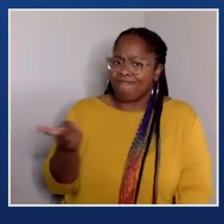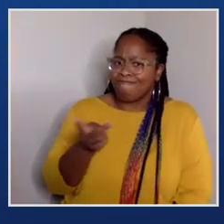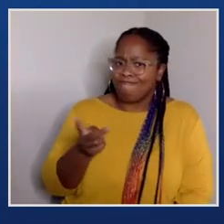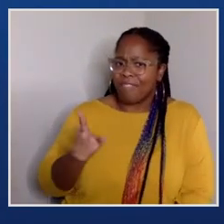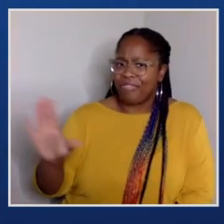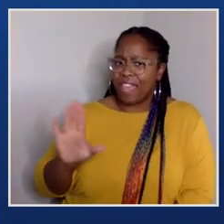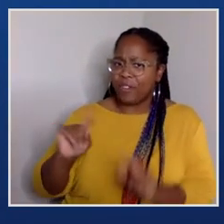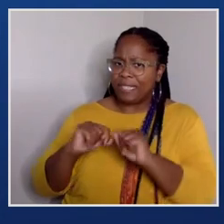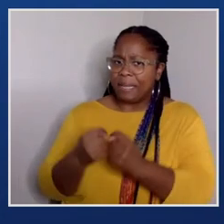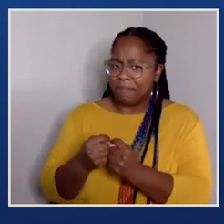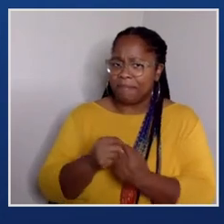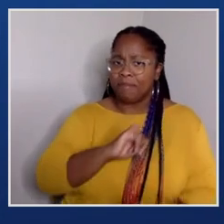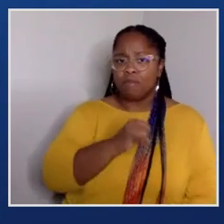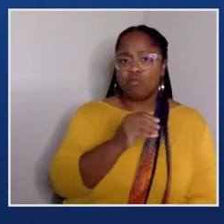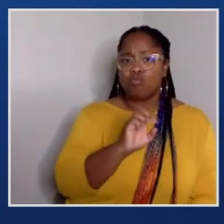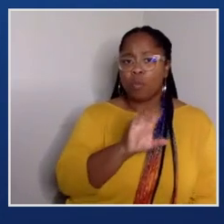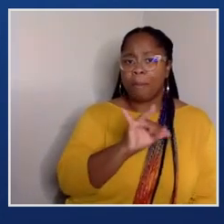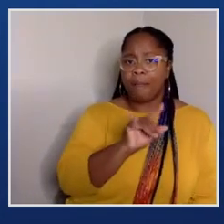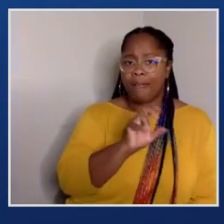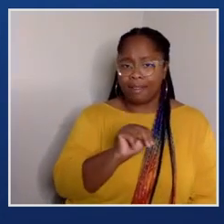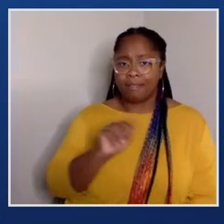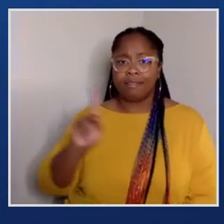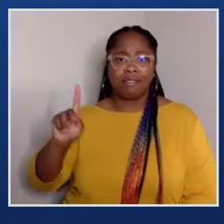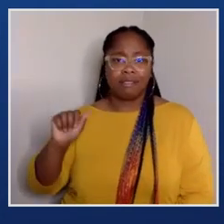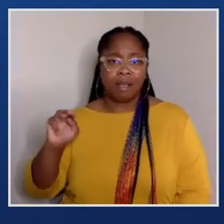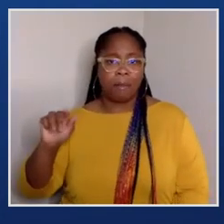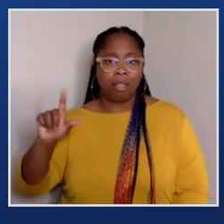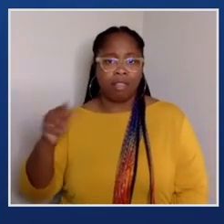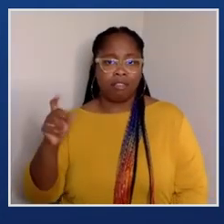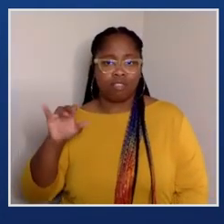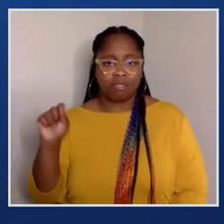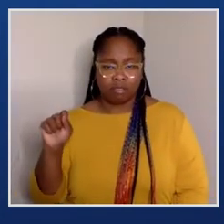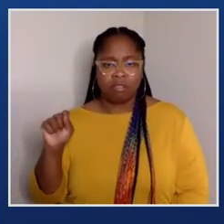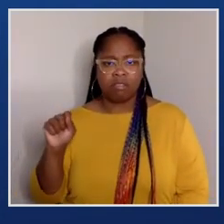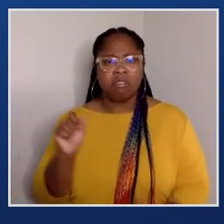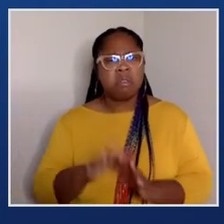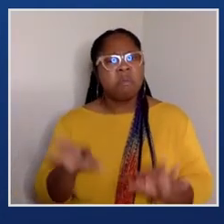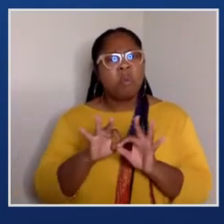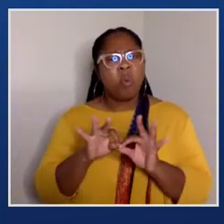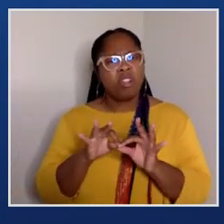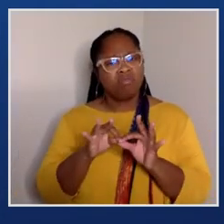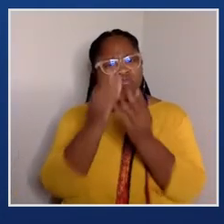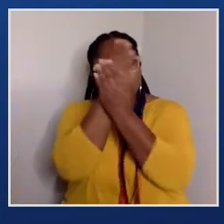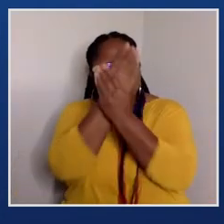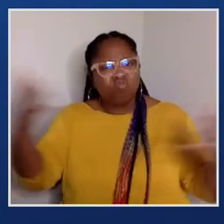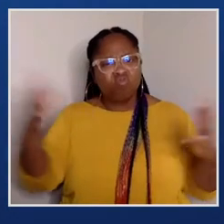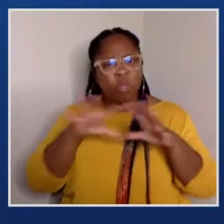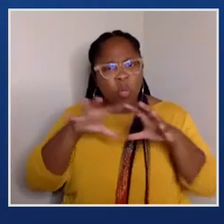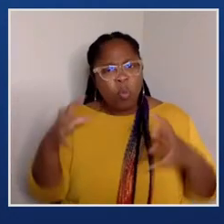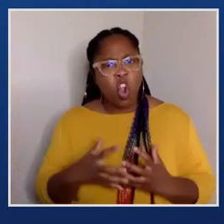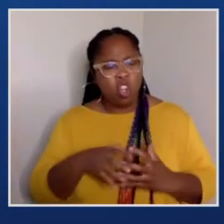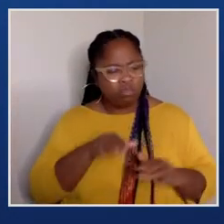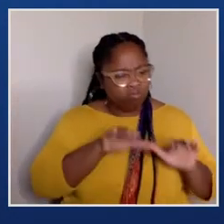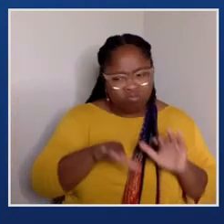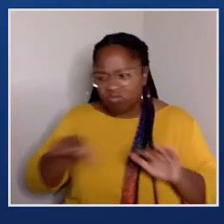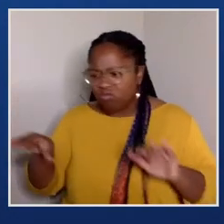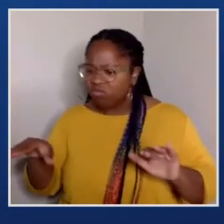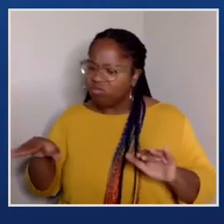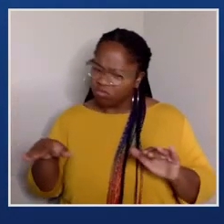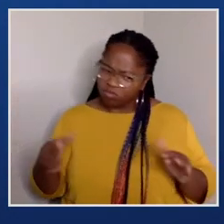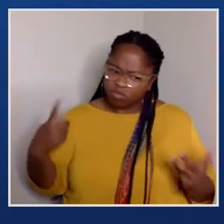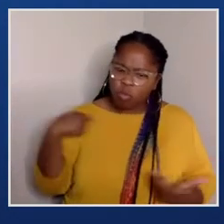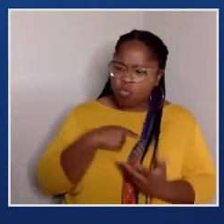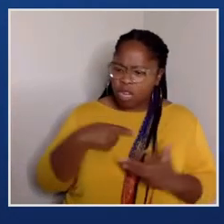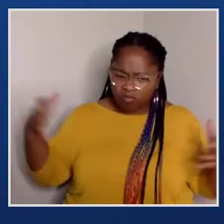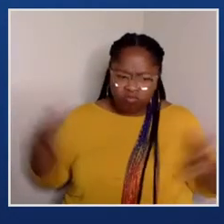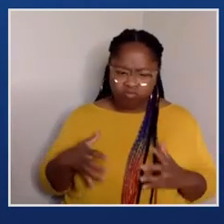and Kamala Harris. Let's send a message across the world to show just how united